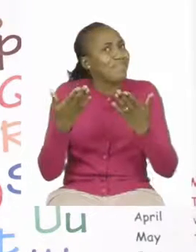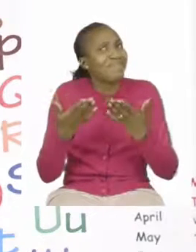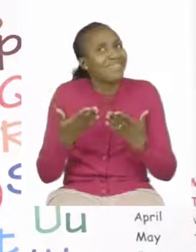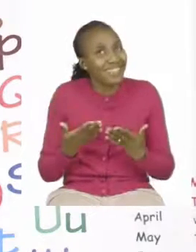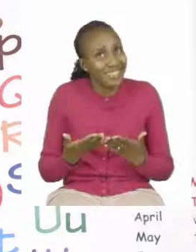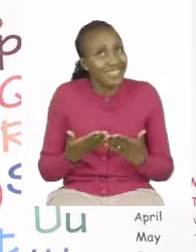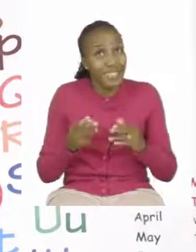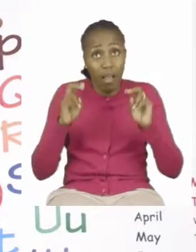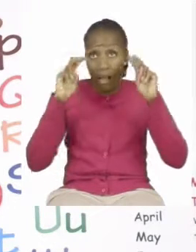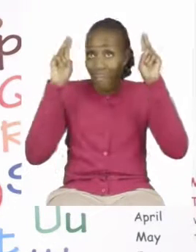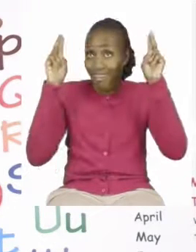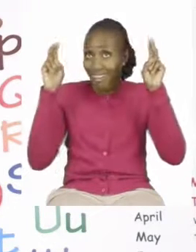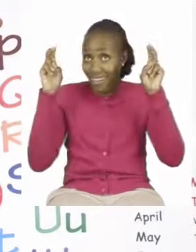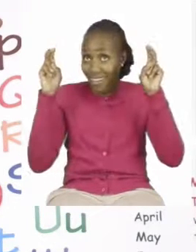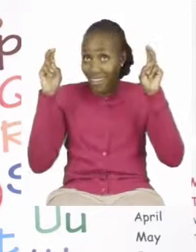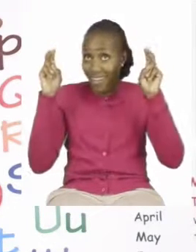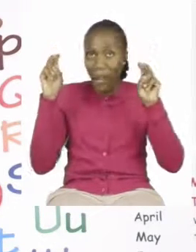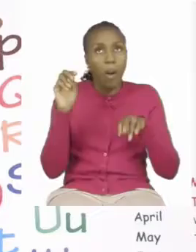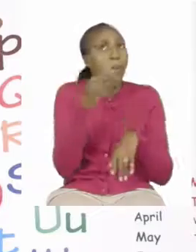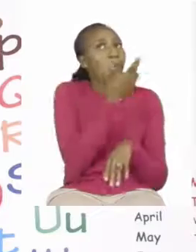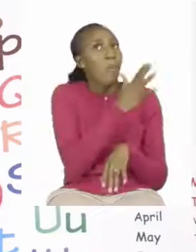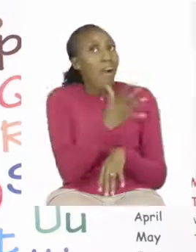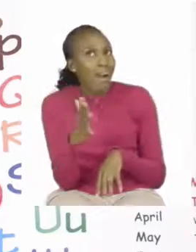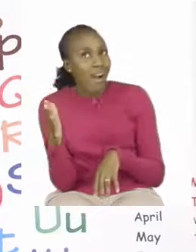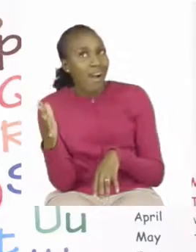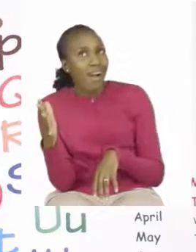Our theme this week is